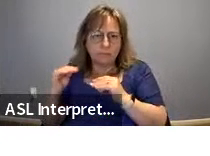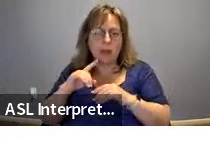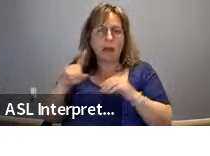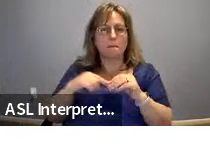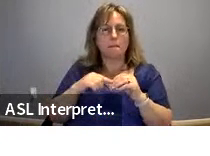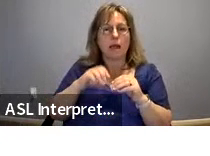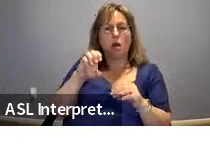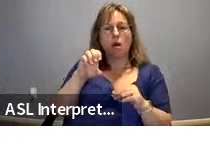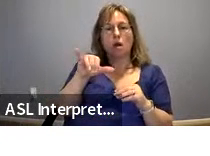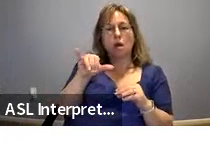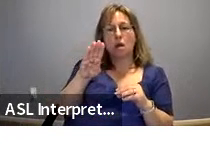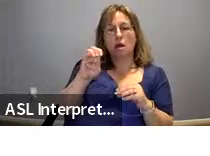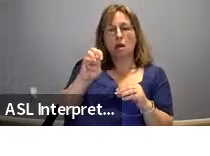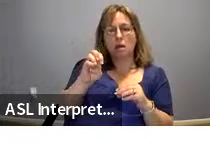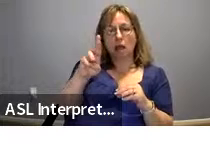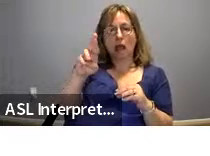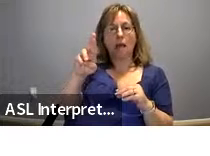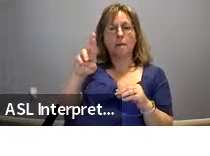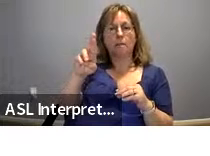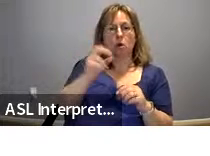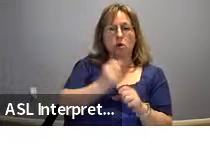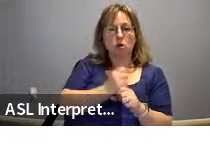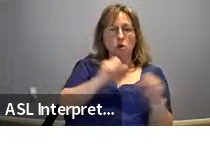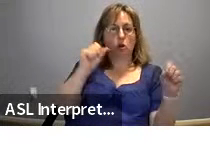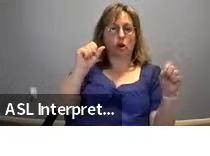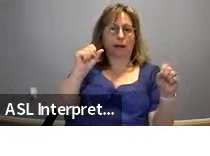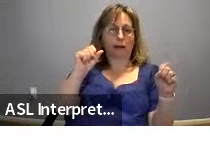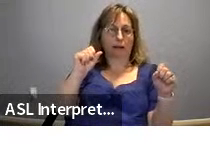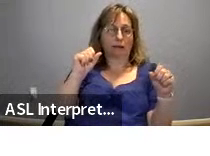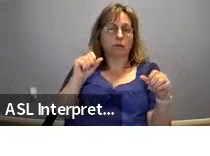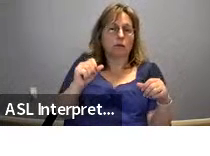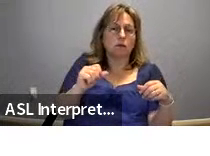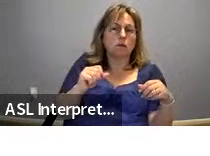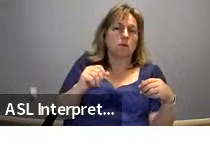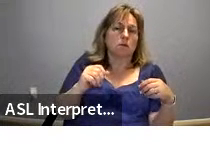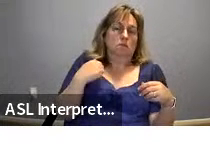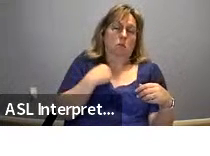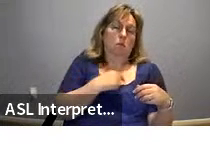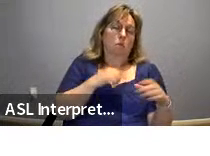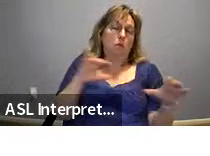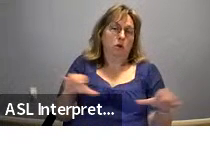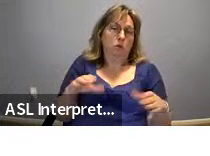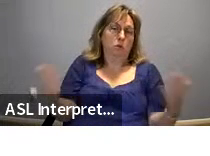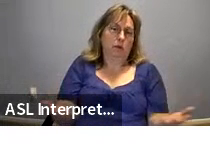cybersecurity. And that is an ongoing effort that we do here at Edmonds.